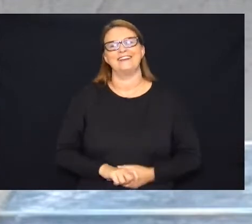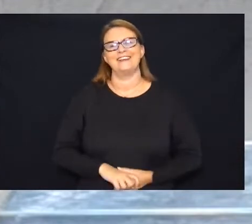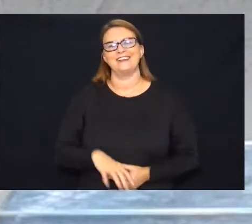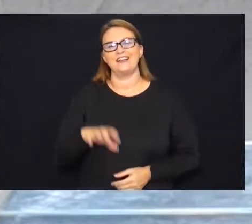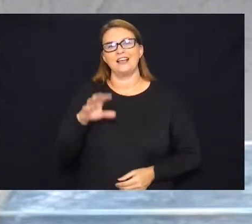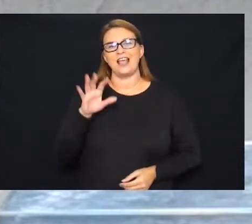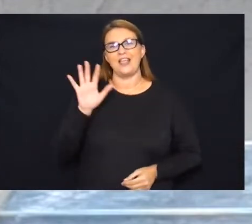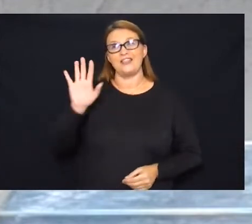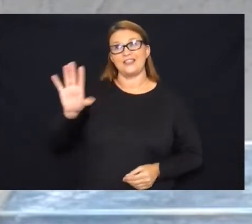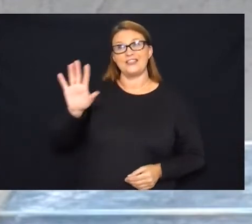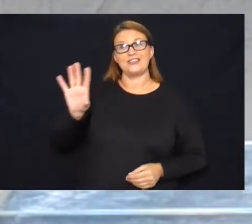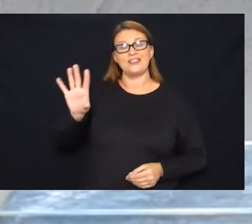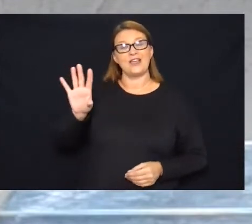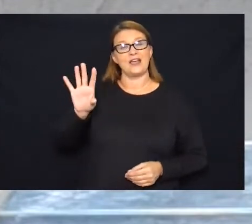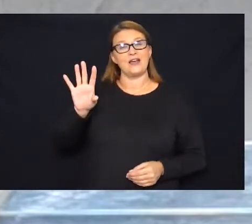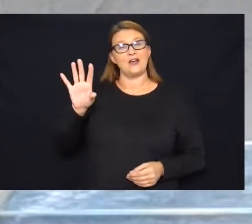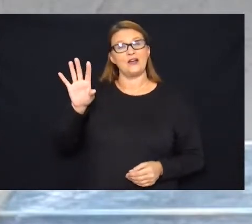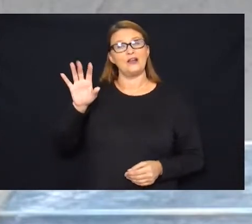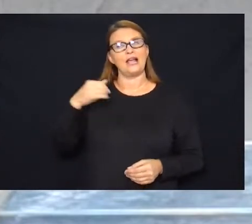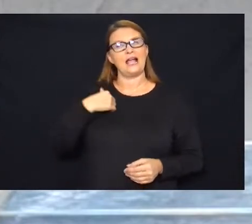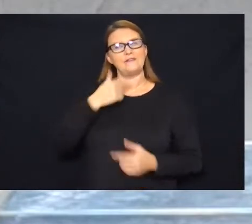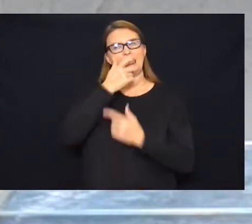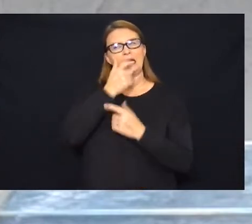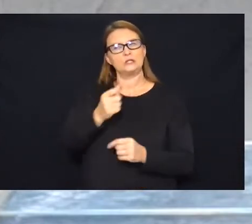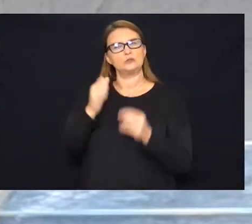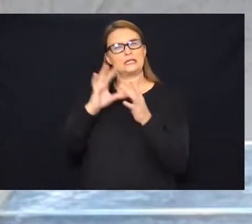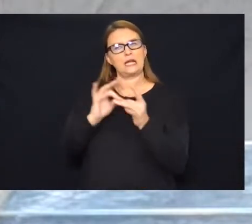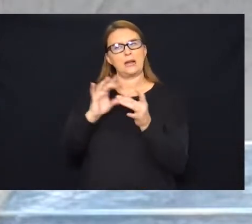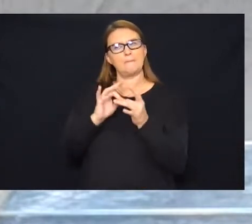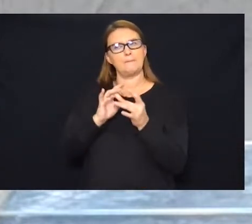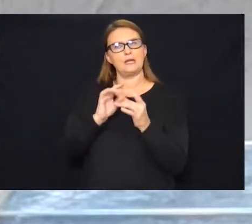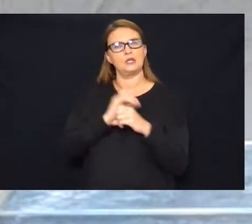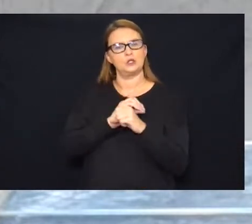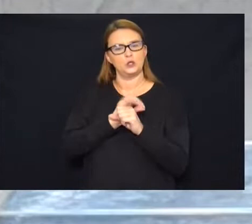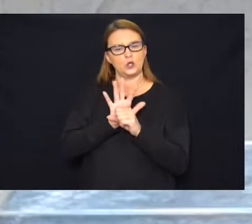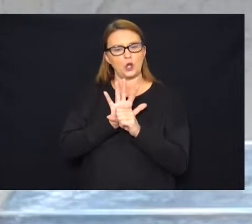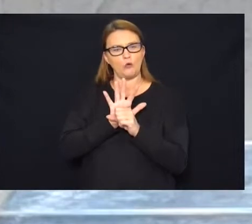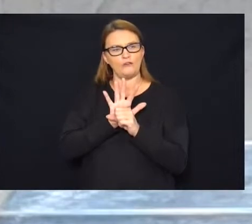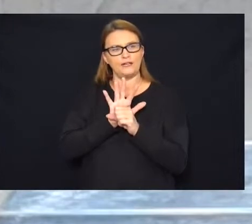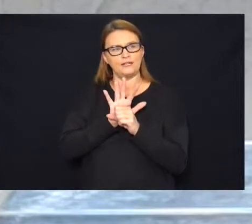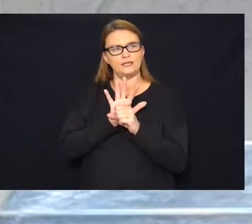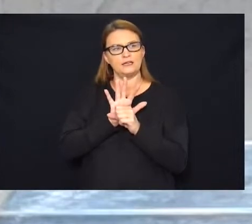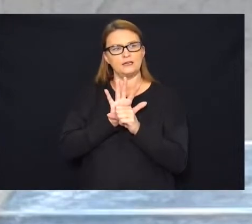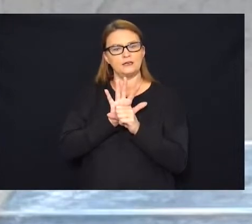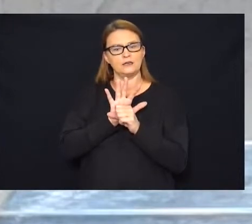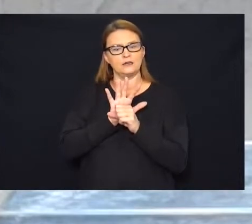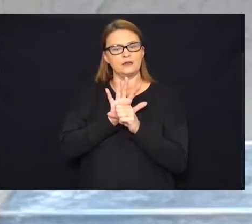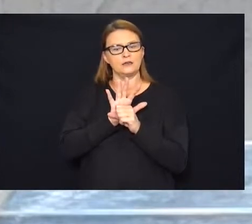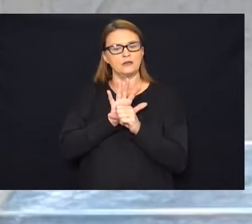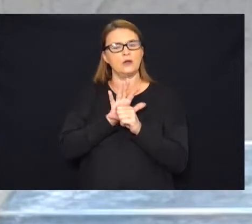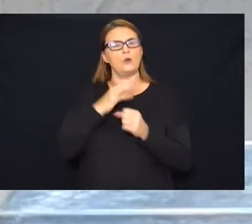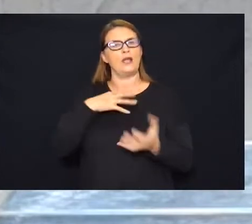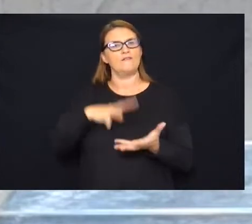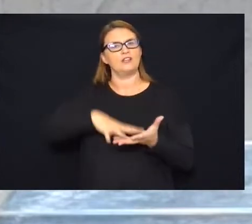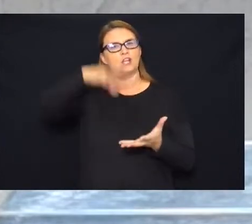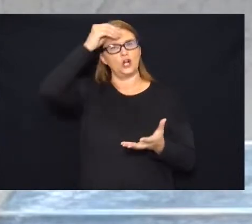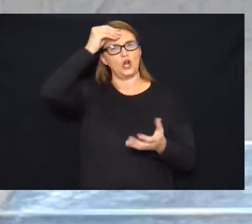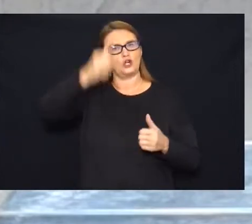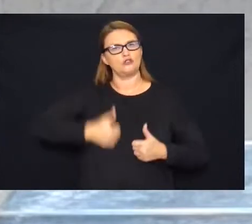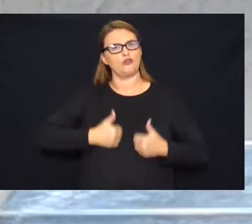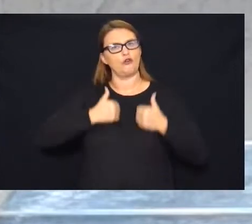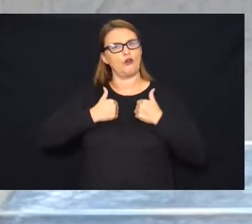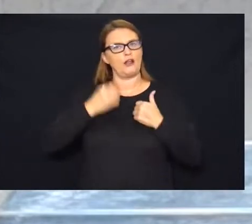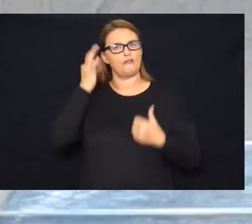of the Department of Health there had an interesting comment. He said, while COVID is something that we'll have to learn to live with in the future,